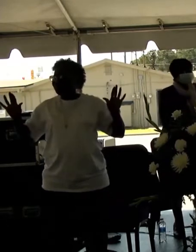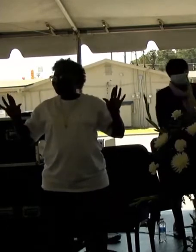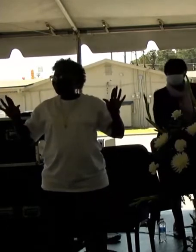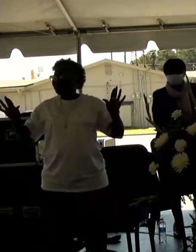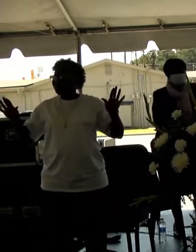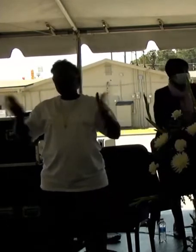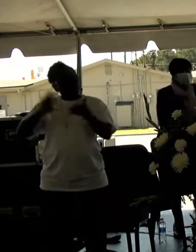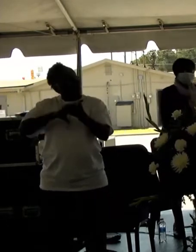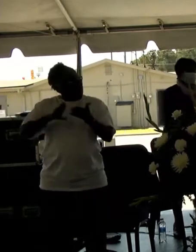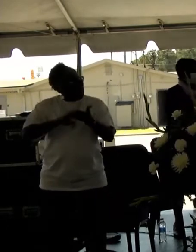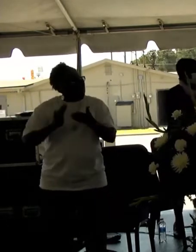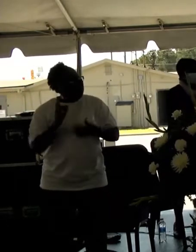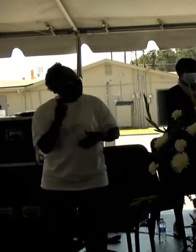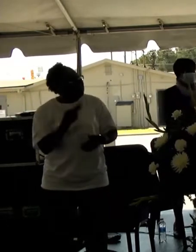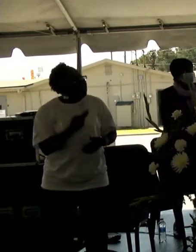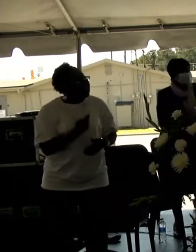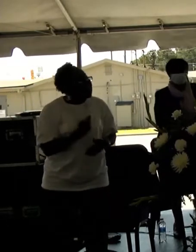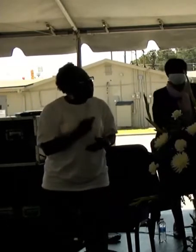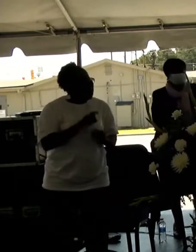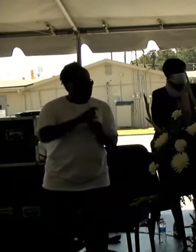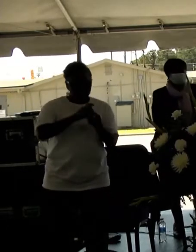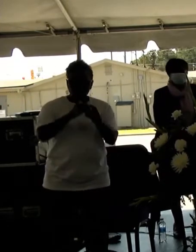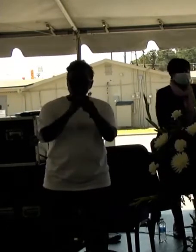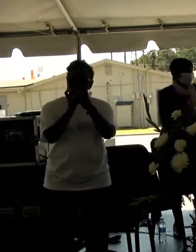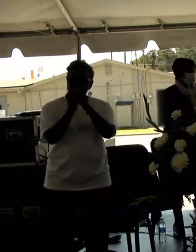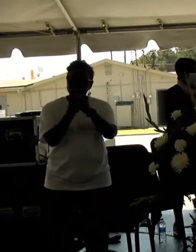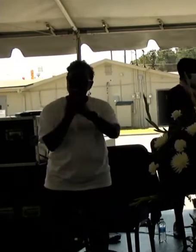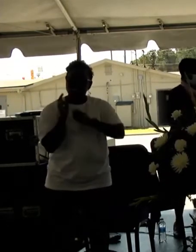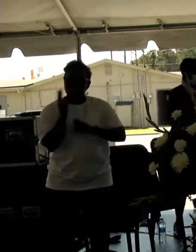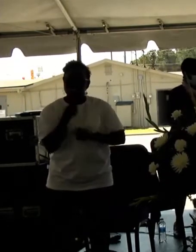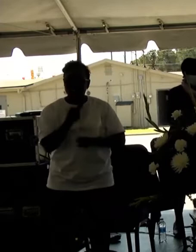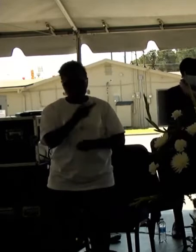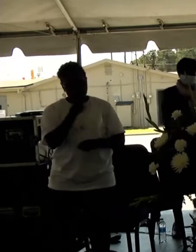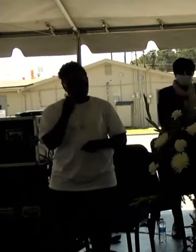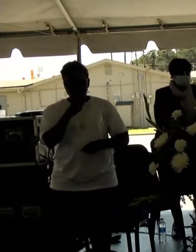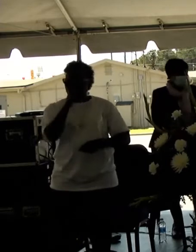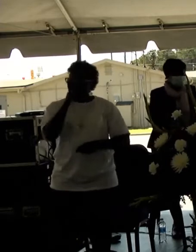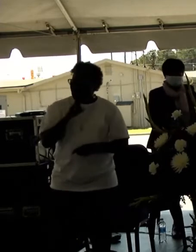he washed us, even when we didn't deserve it.